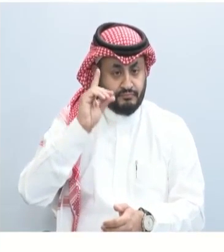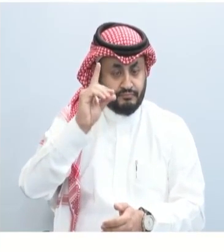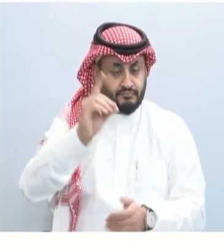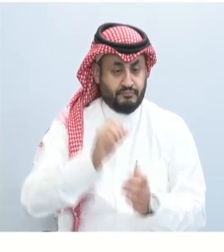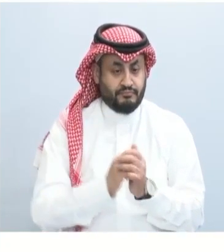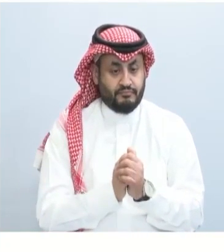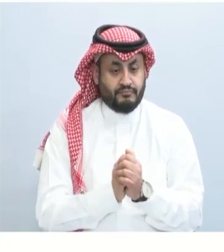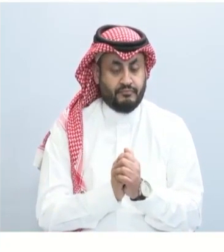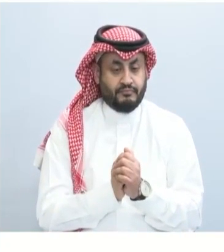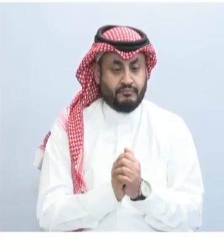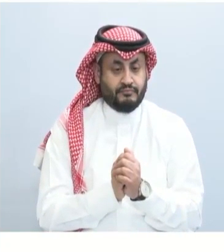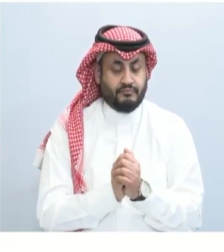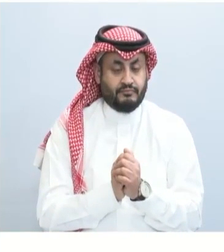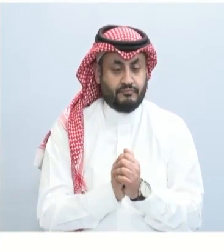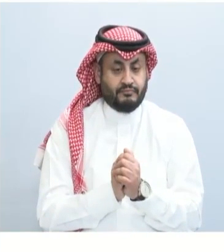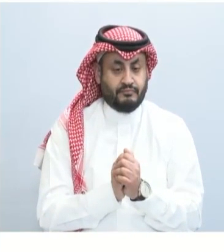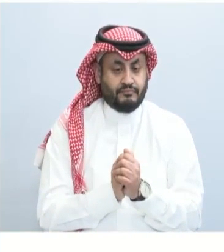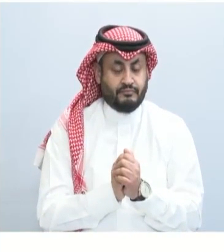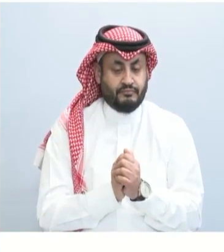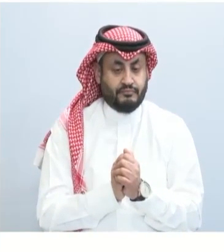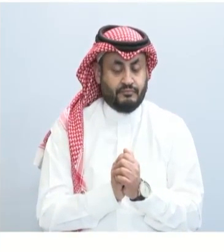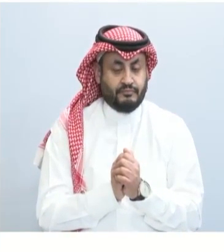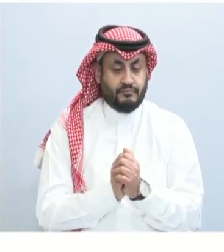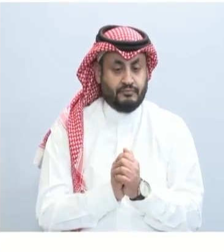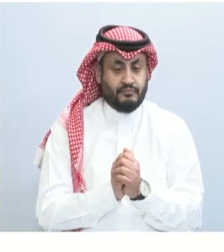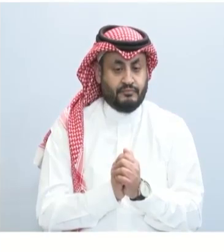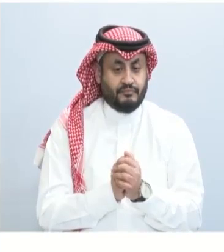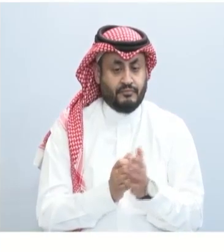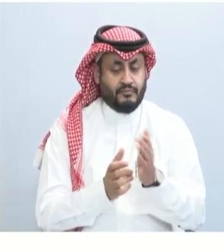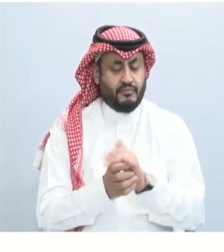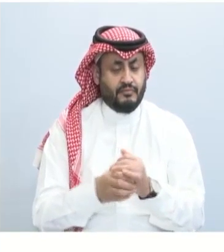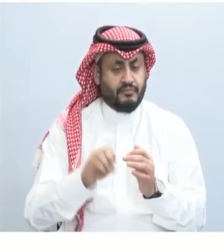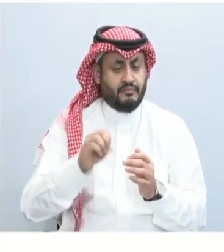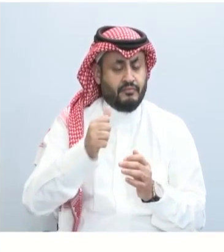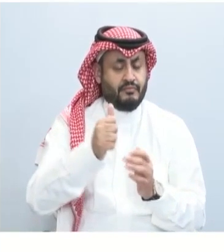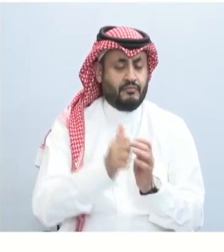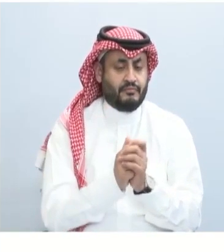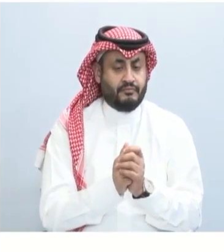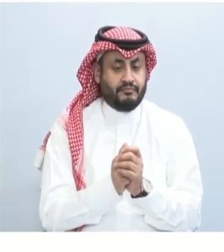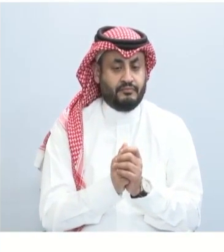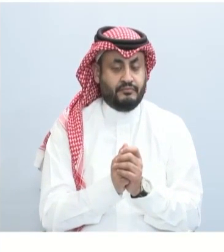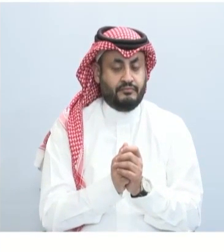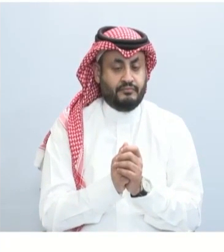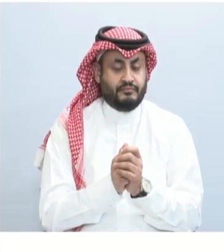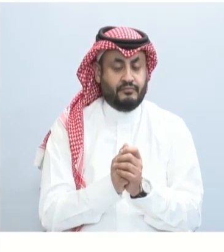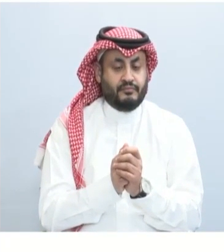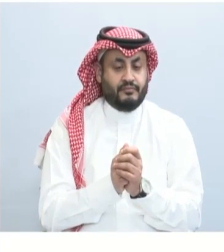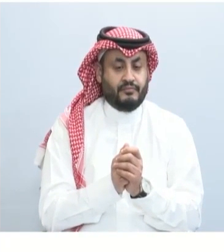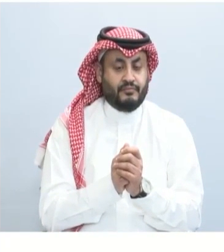Reed. Very well. So this is also the last word of the